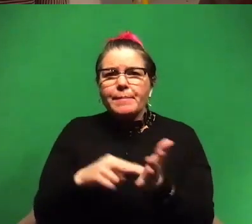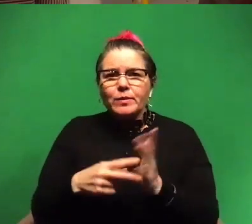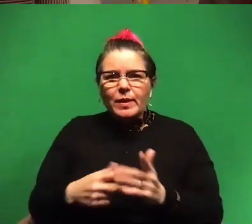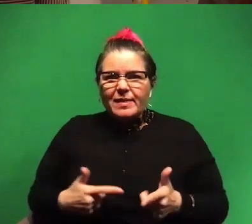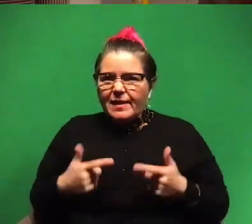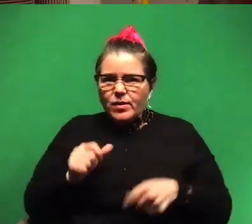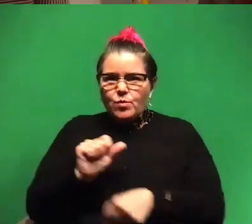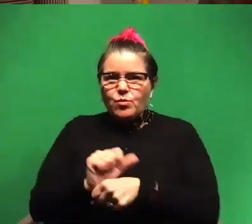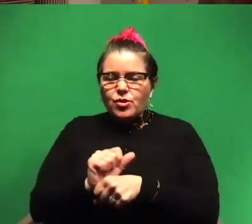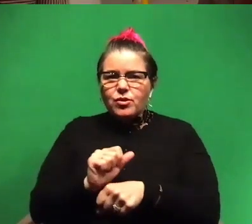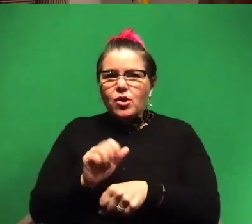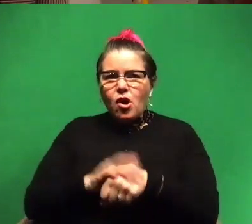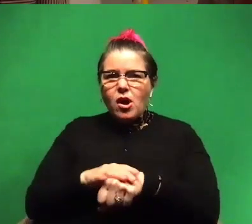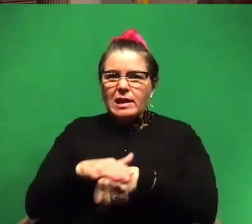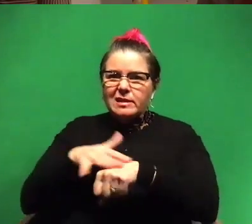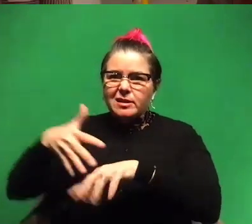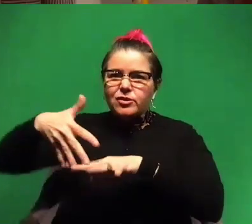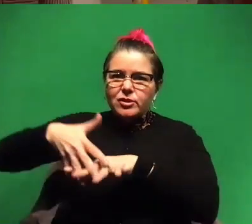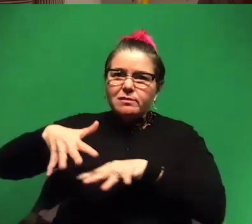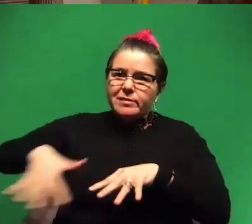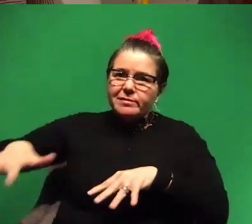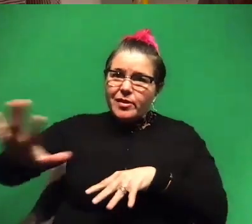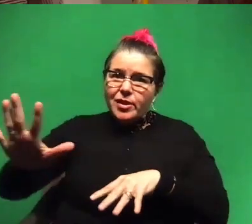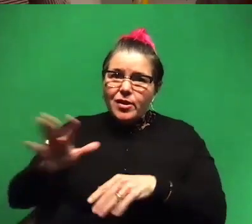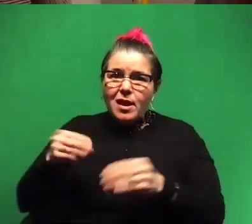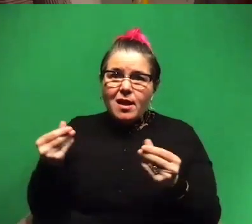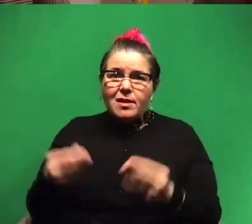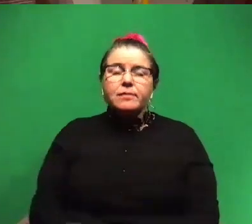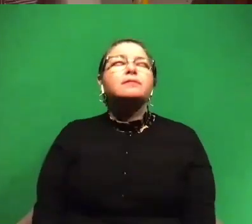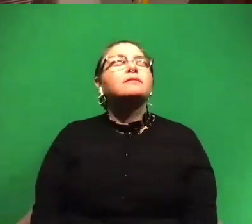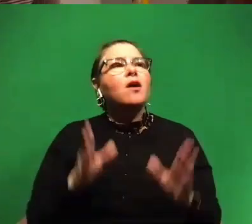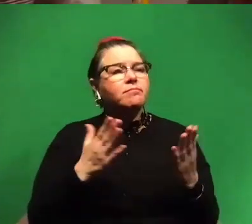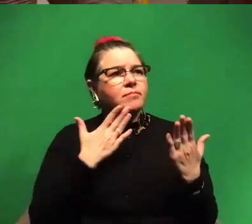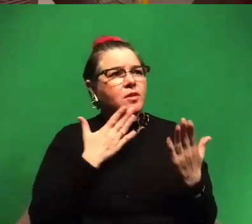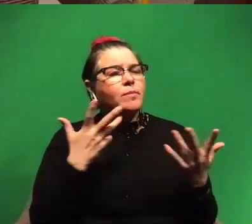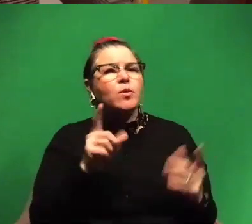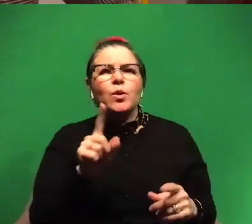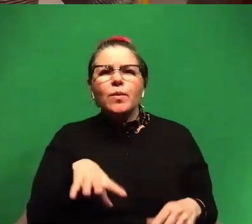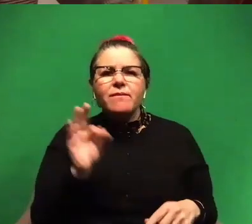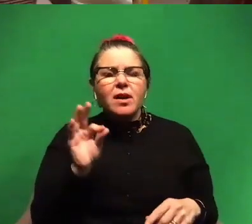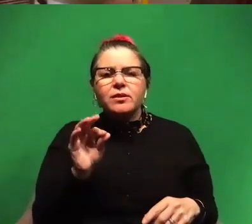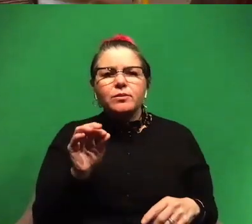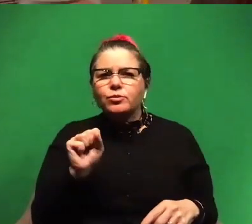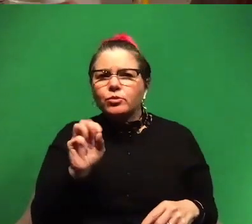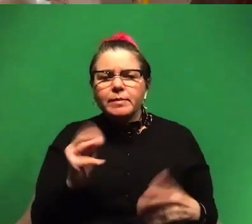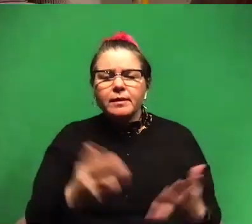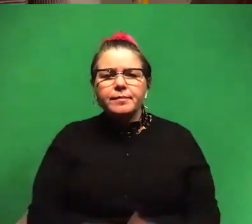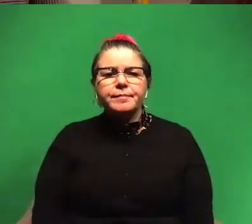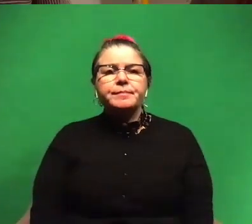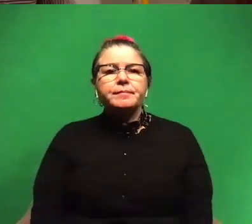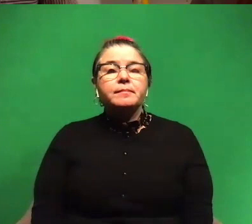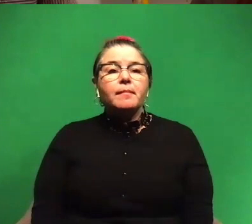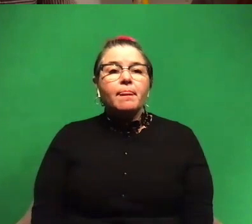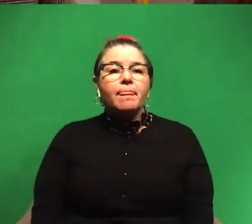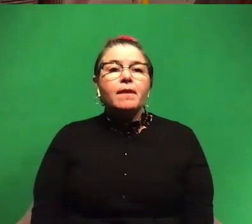on Indigenous territories. So. Awesome. Thanks so much. Where can we find you online? So